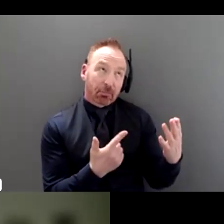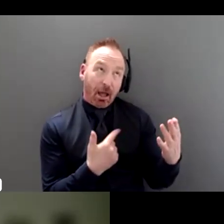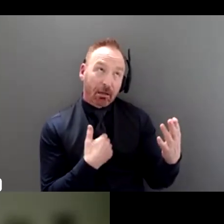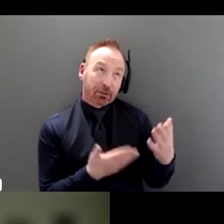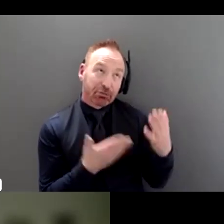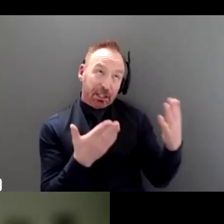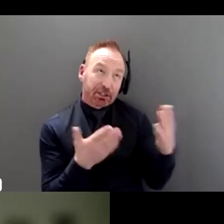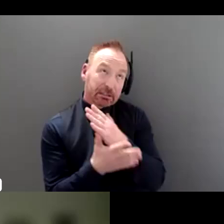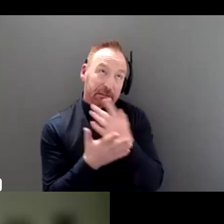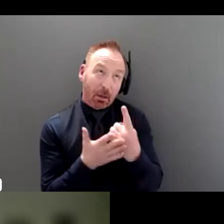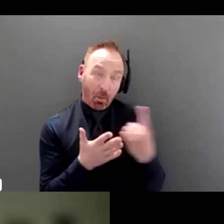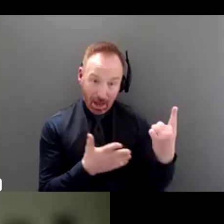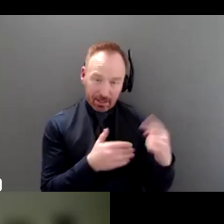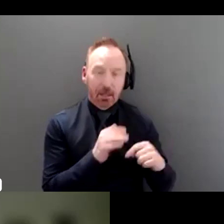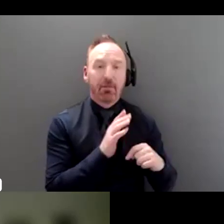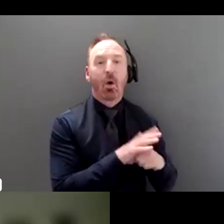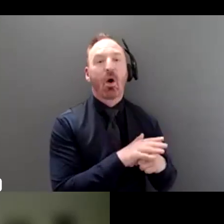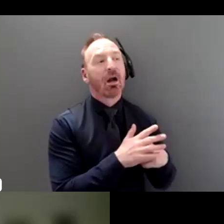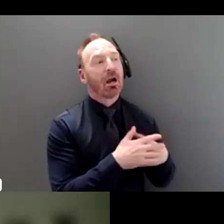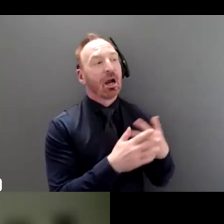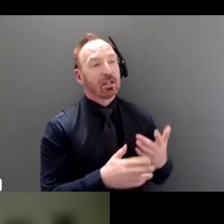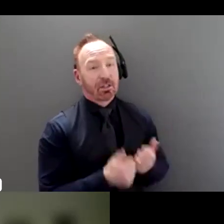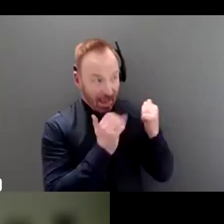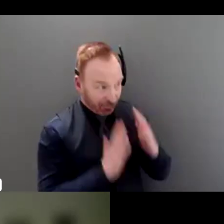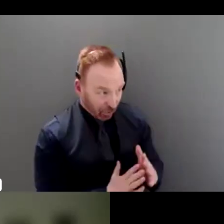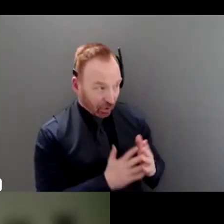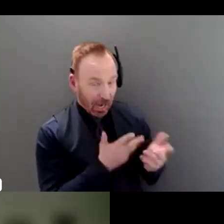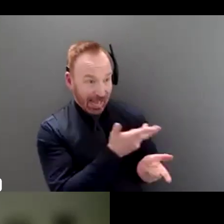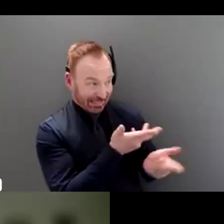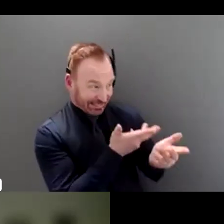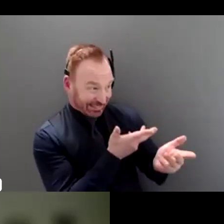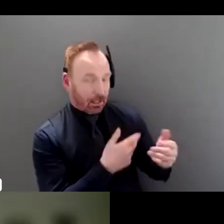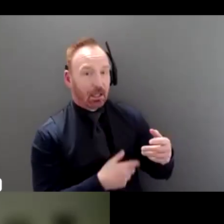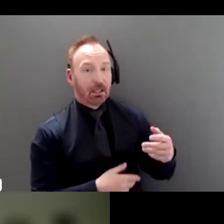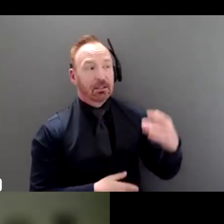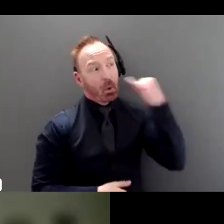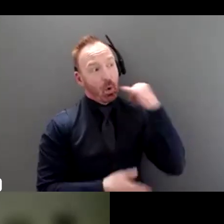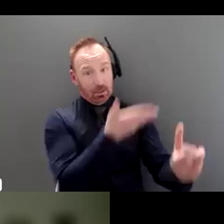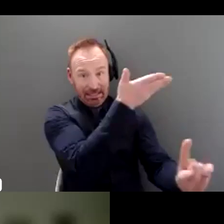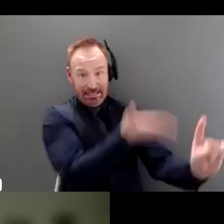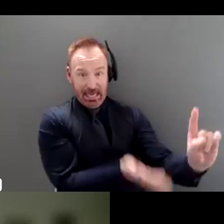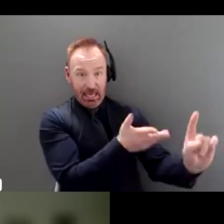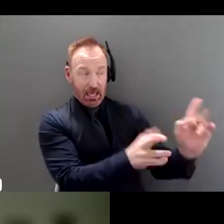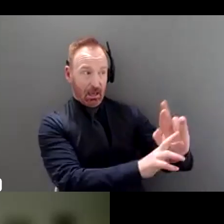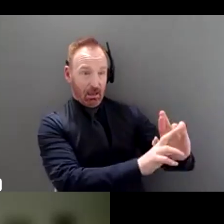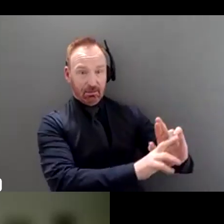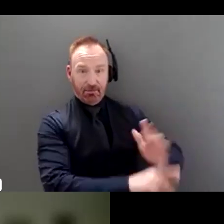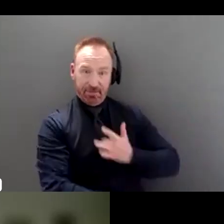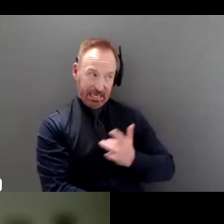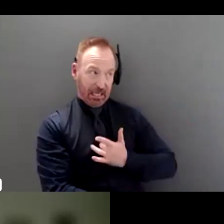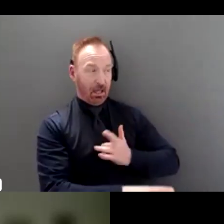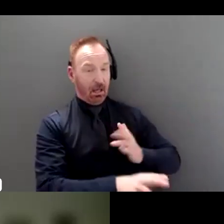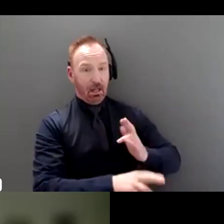approaching survivors is like meeting them where they're at. So if they're not ready to kind of identify or hear that like, hey, this is